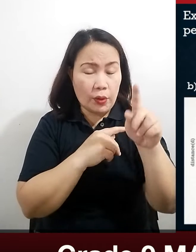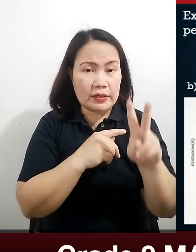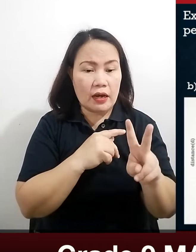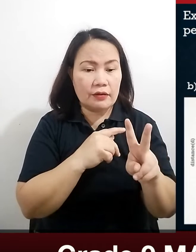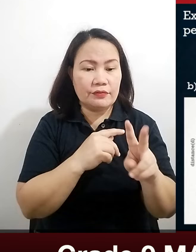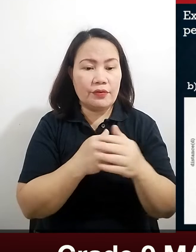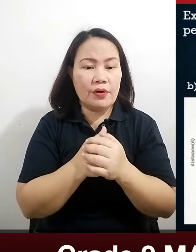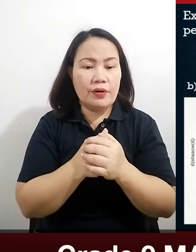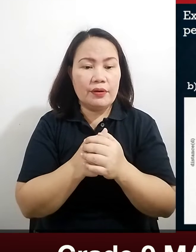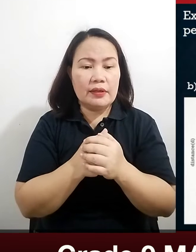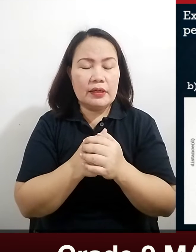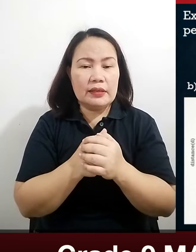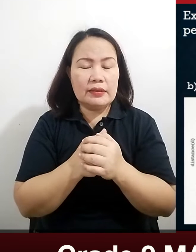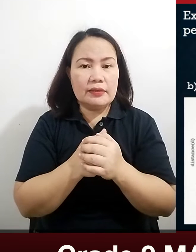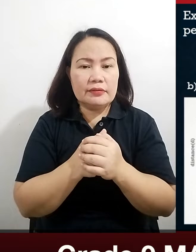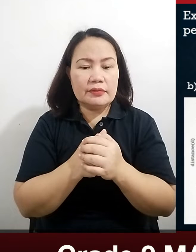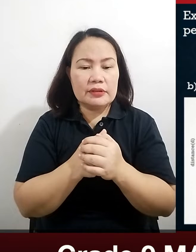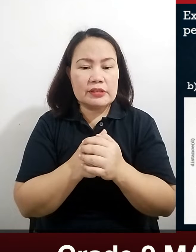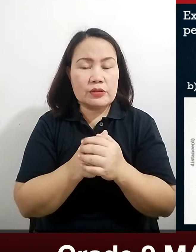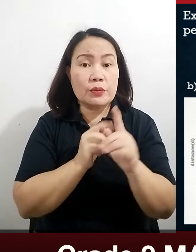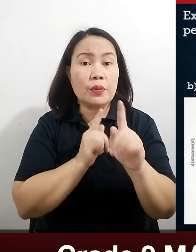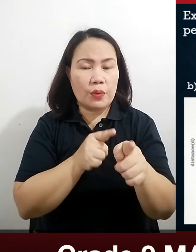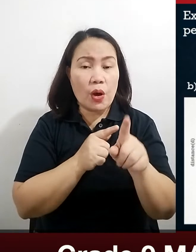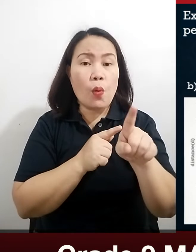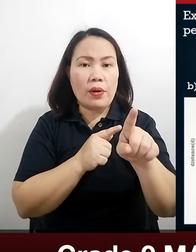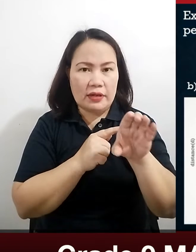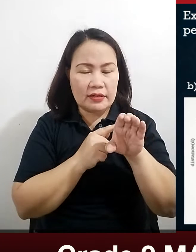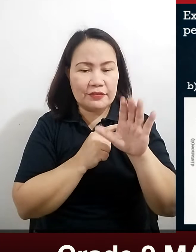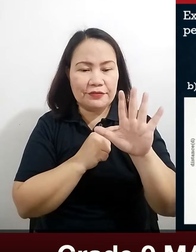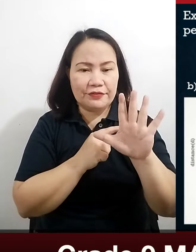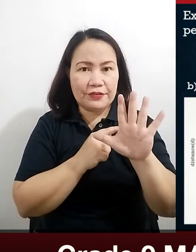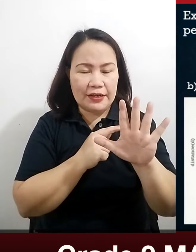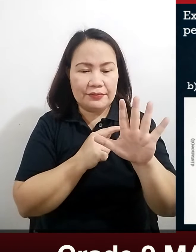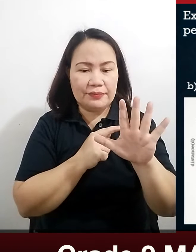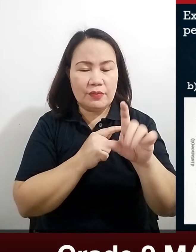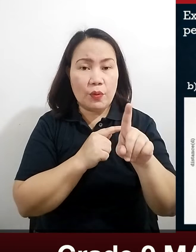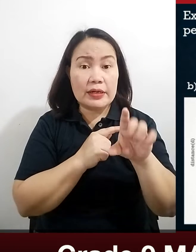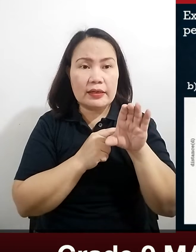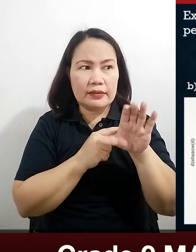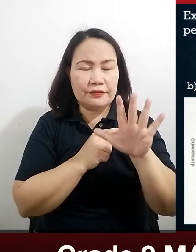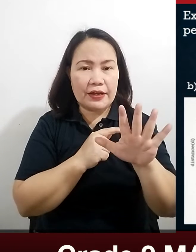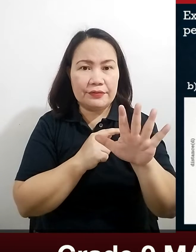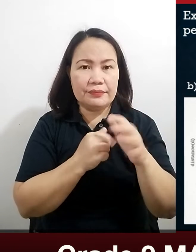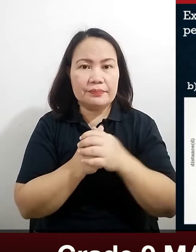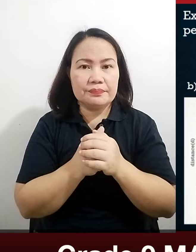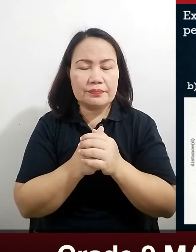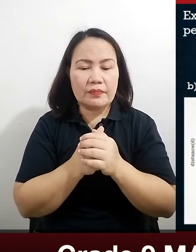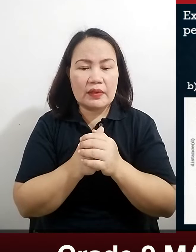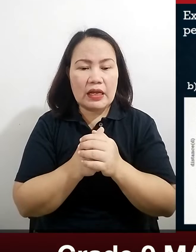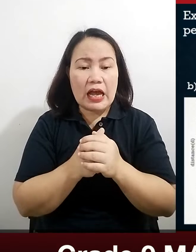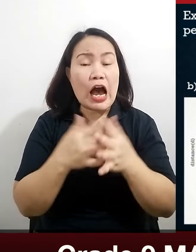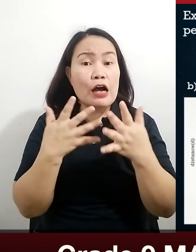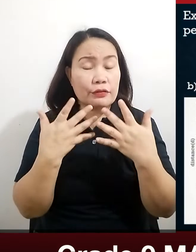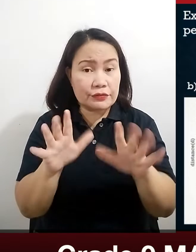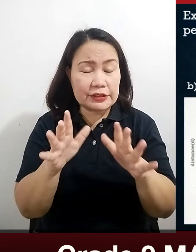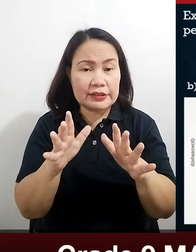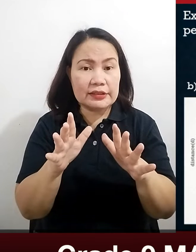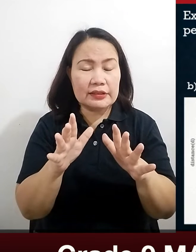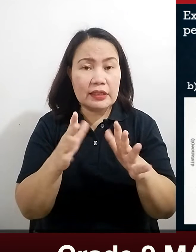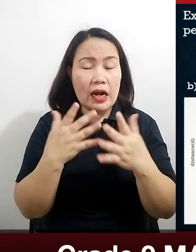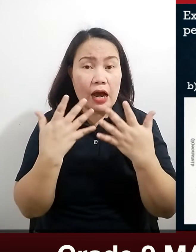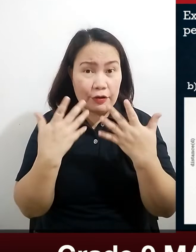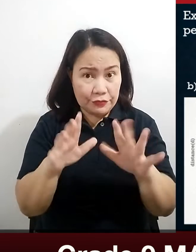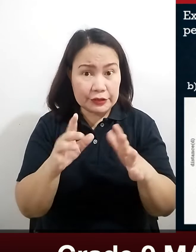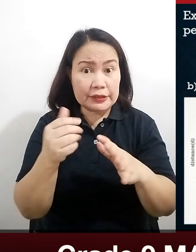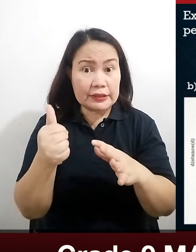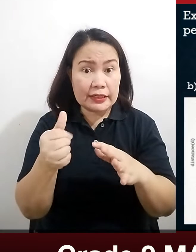and 10 times 10 and a half, that is 105. So ibig sabihin, after 10 and 1 half 10